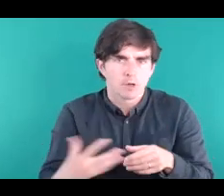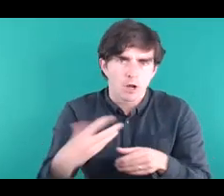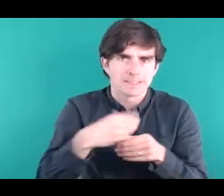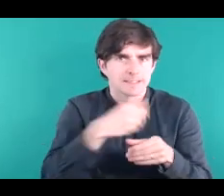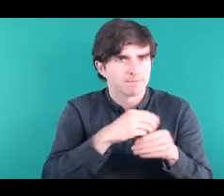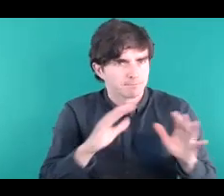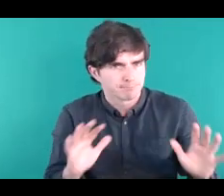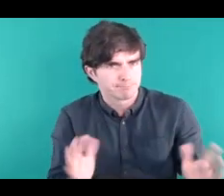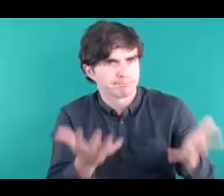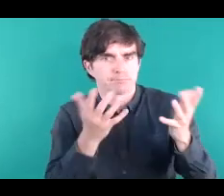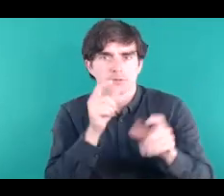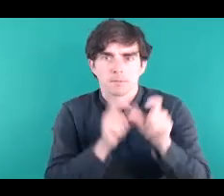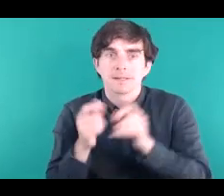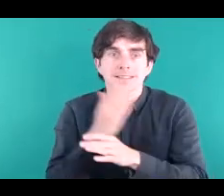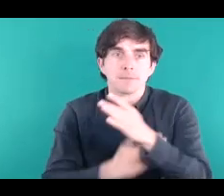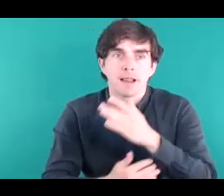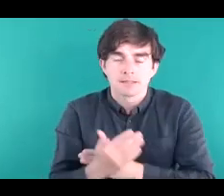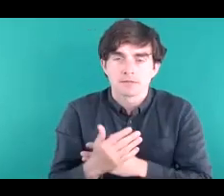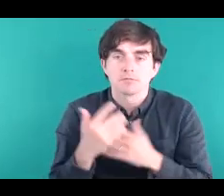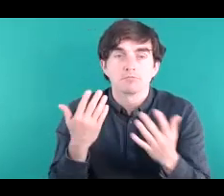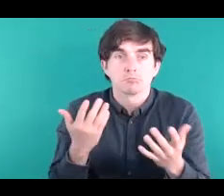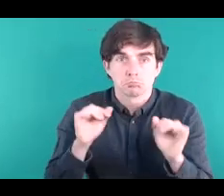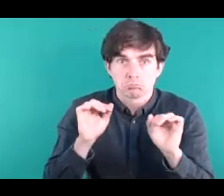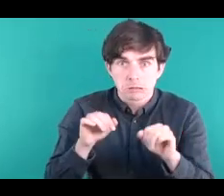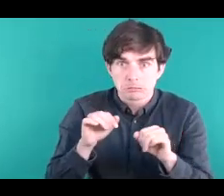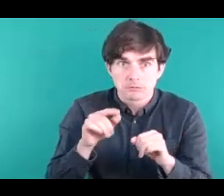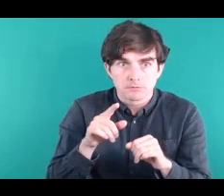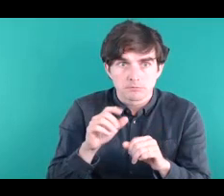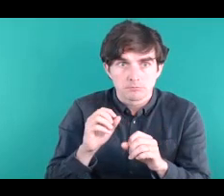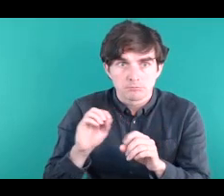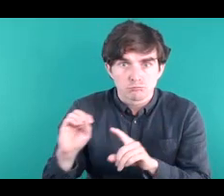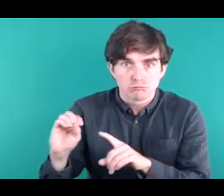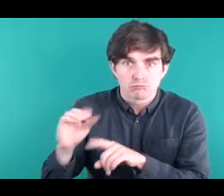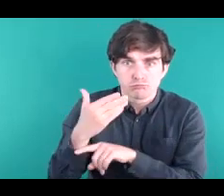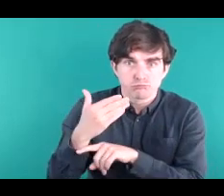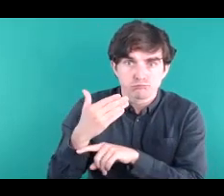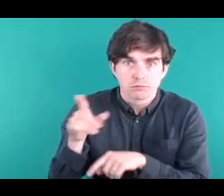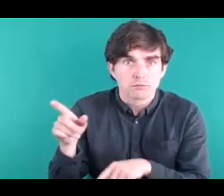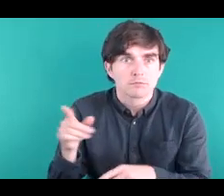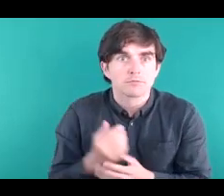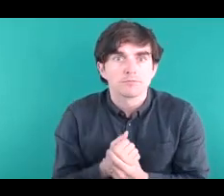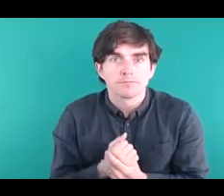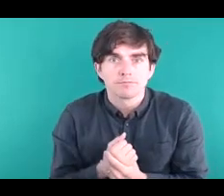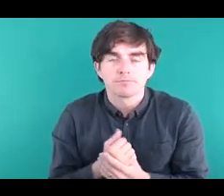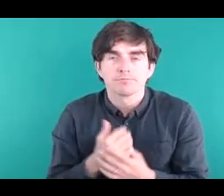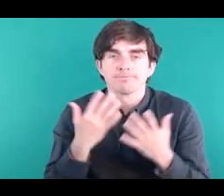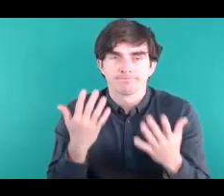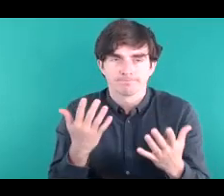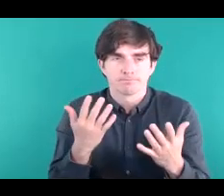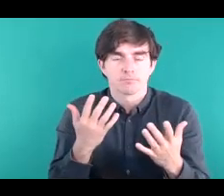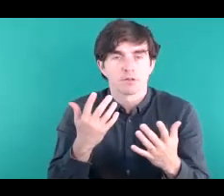The Social Protection Approaches to COVID-19 Expert Advice Helpline is